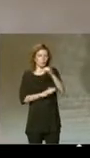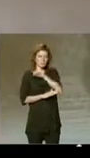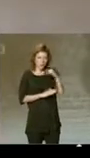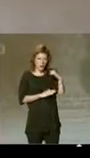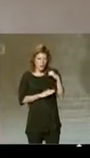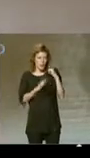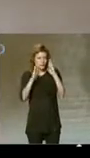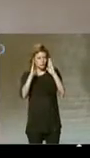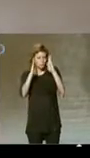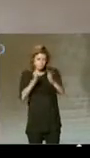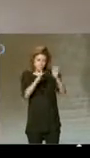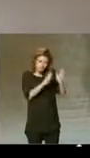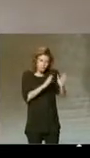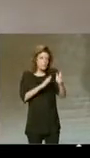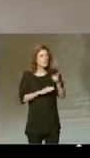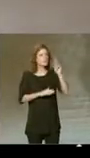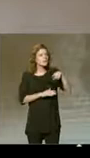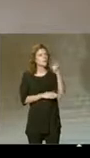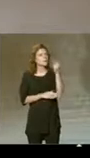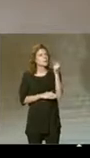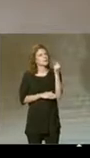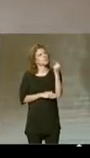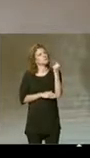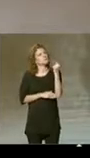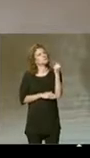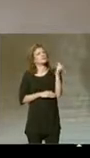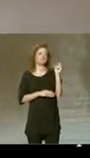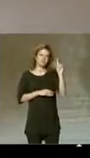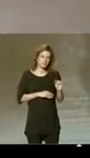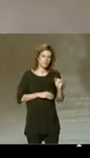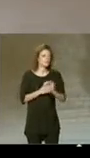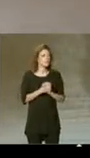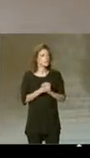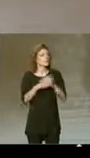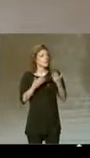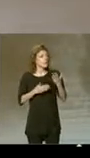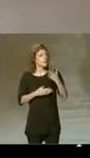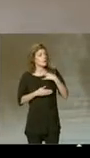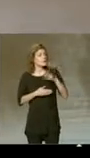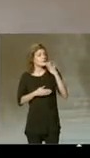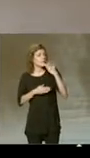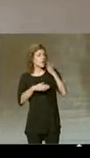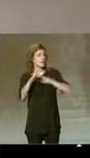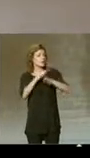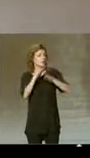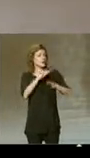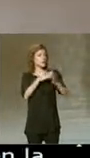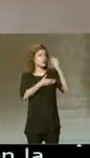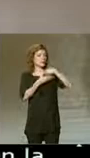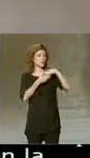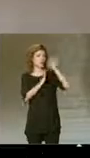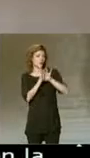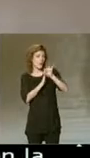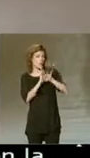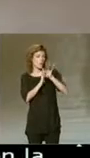customized solutions at affordable prices. We can introduce accessibility in